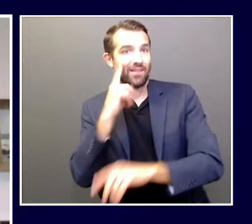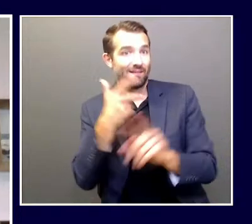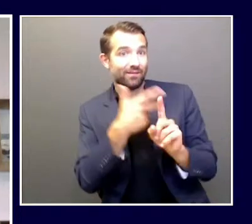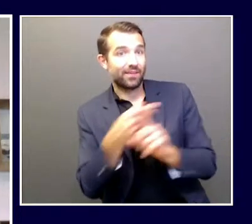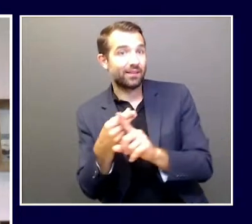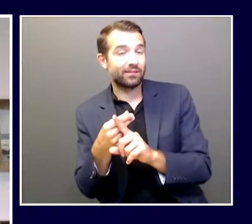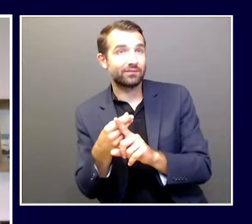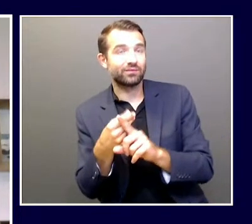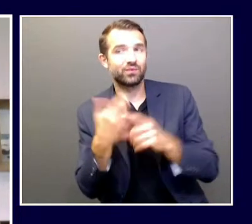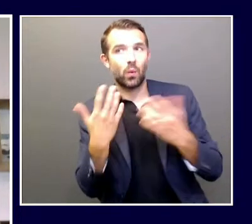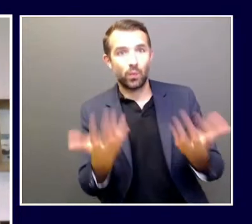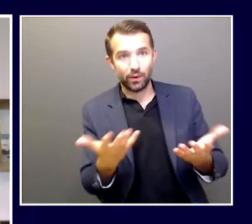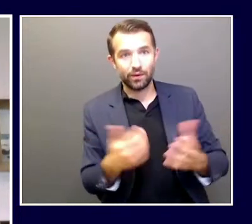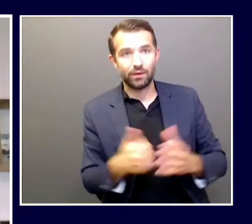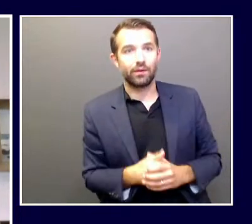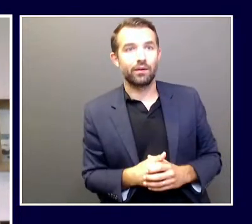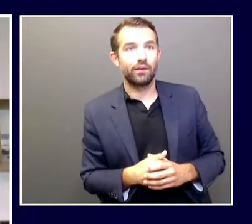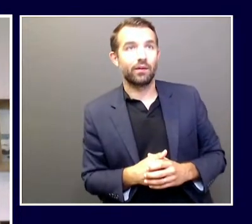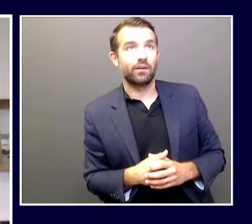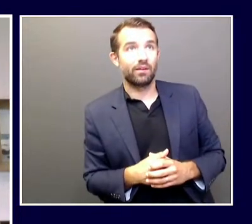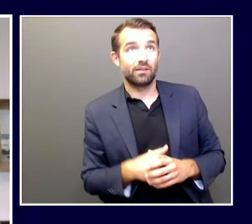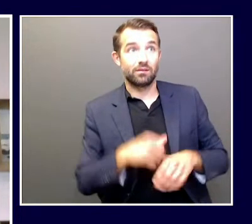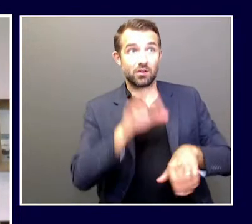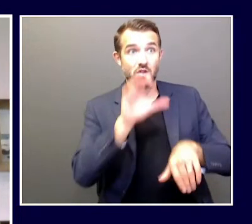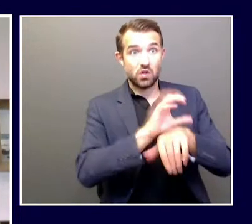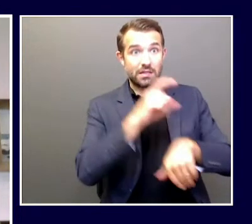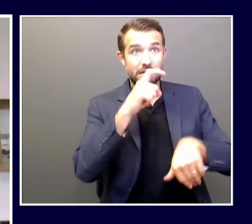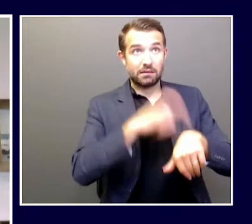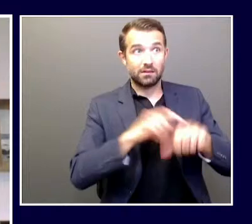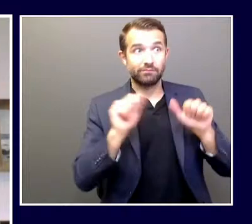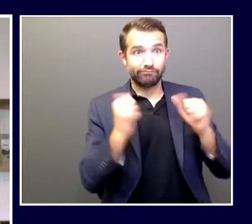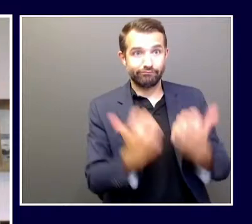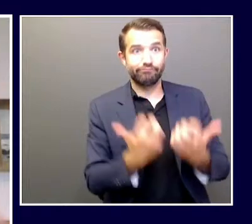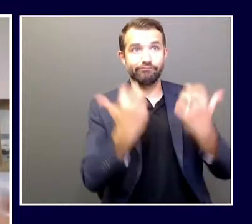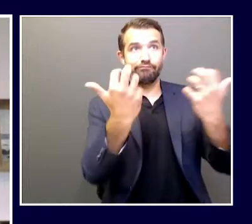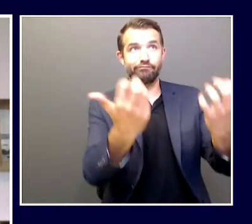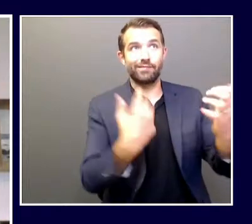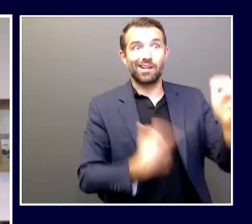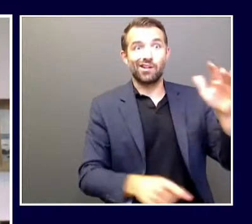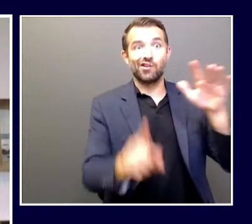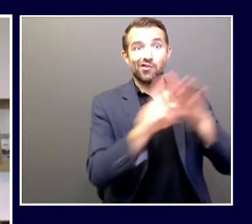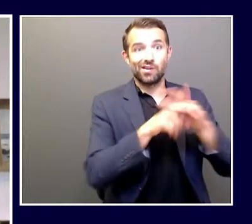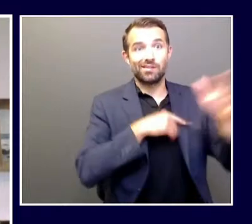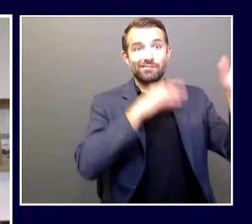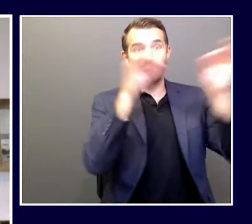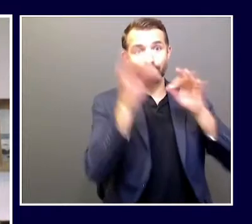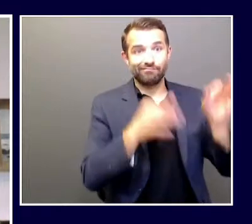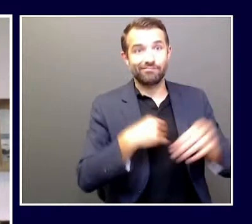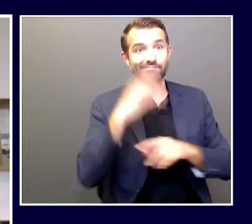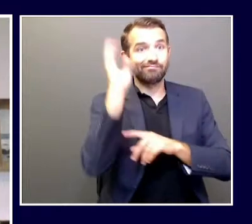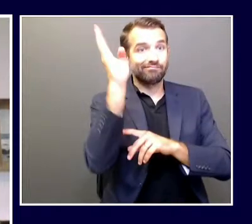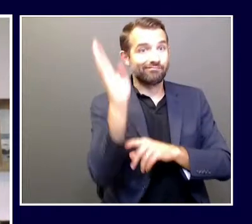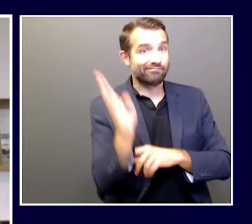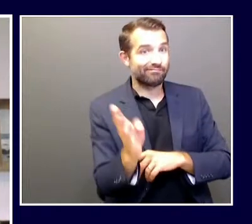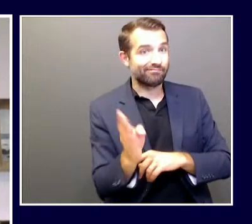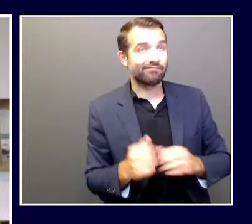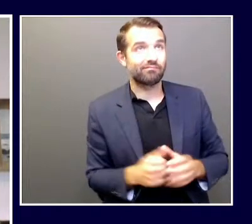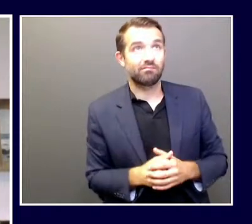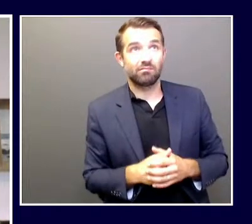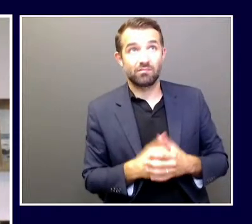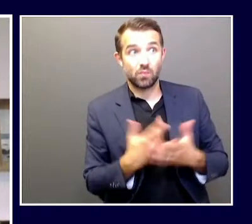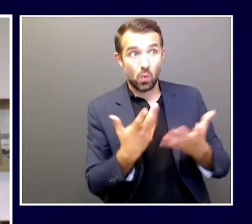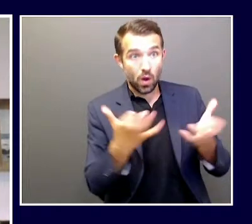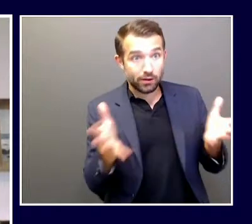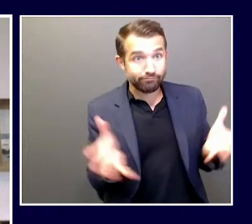your congregation to the park and get vaccinated? And we saw a lot of folks come out. That's the sort of